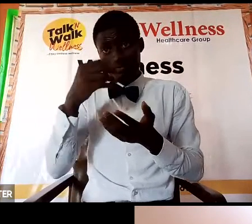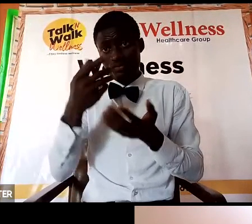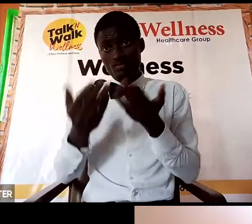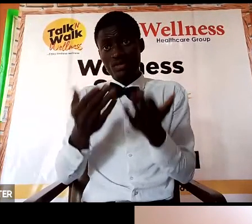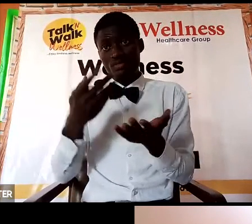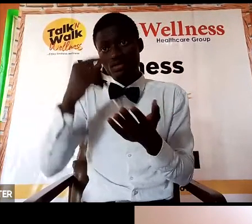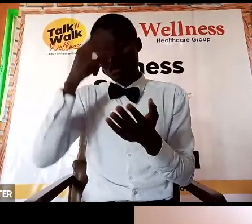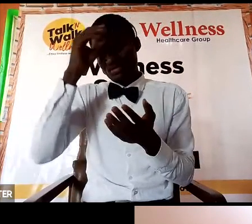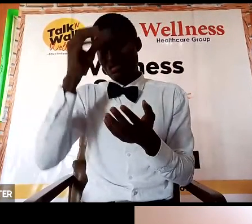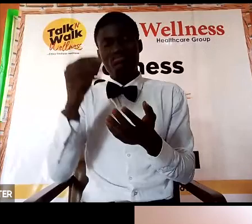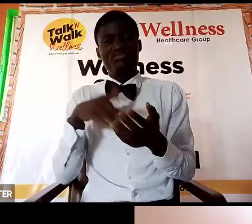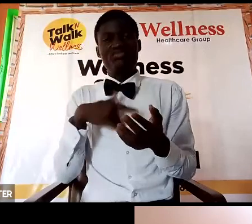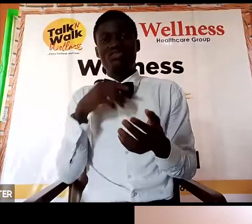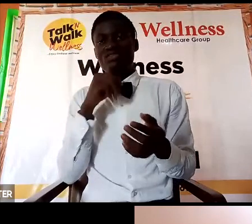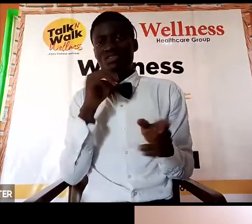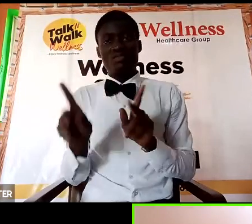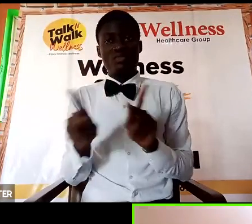well.